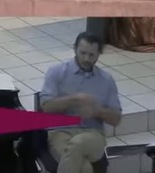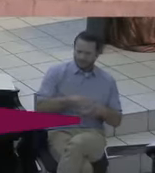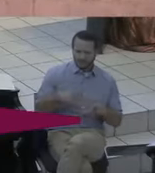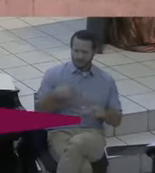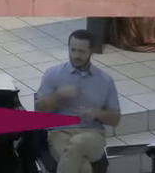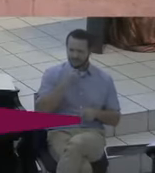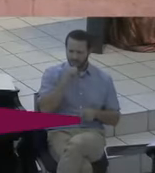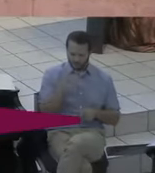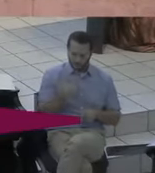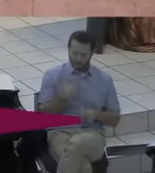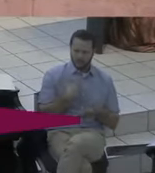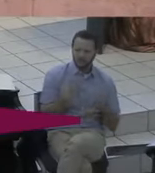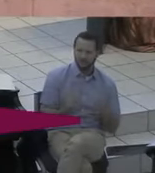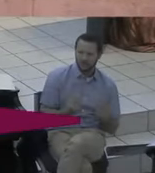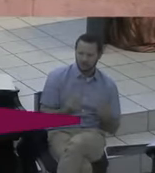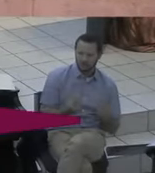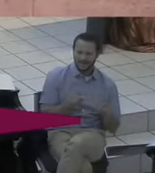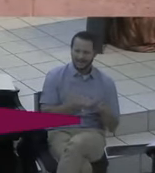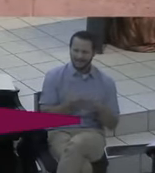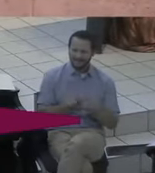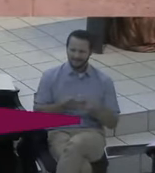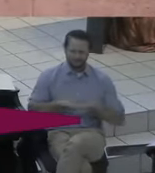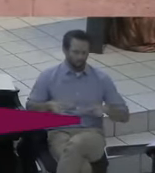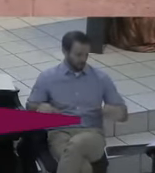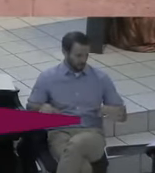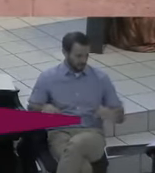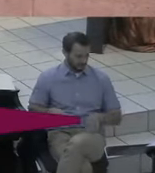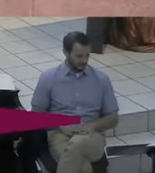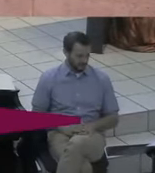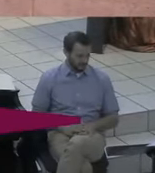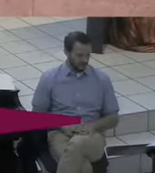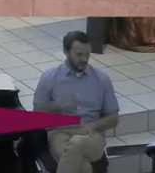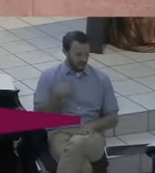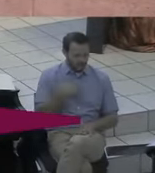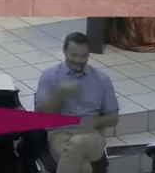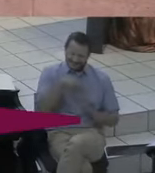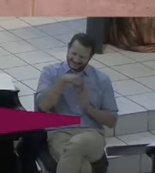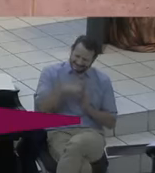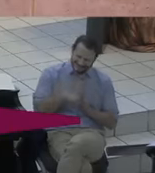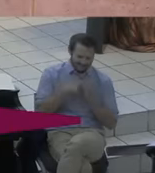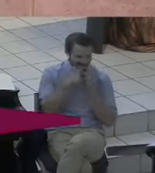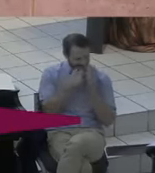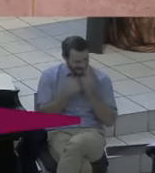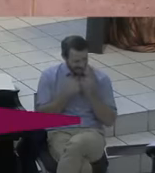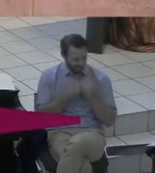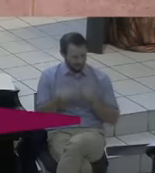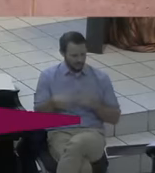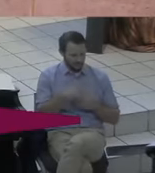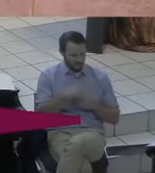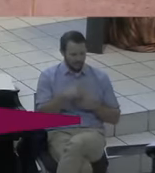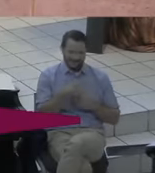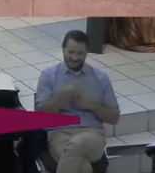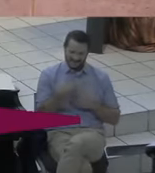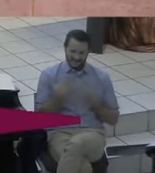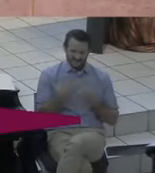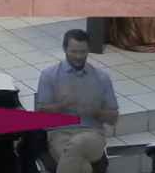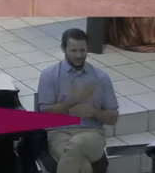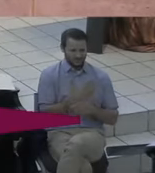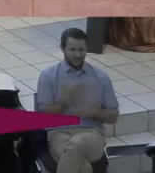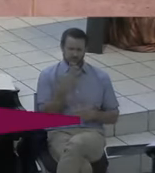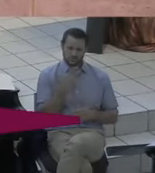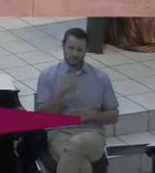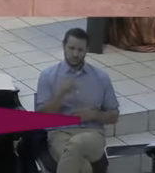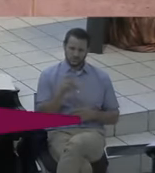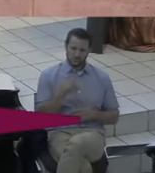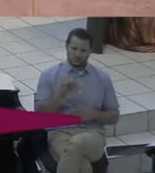So deeply do we care for you that we are determined to share with you not only the good news of God, but also